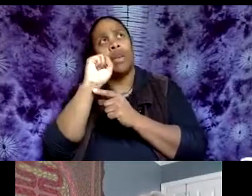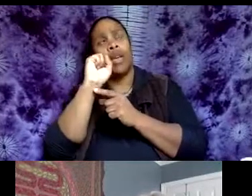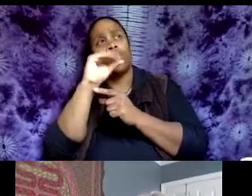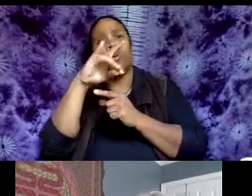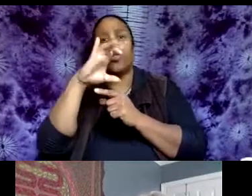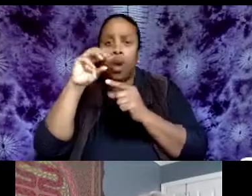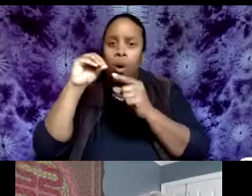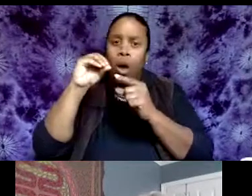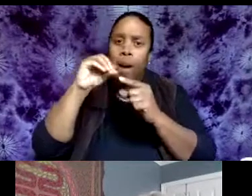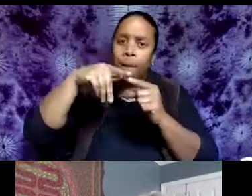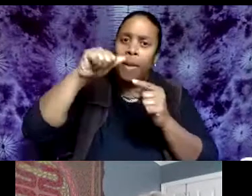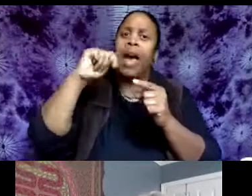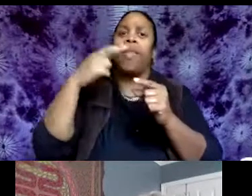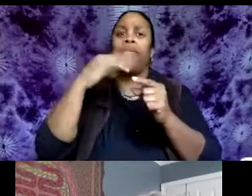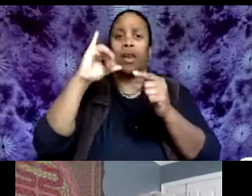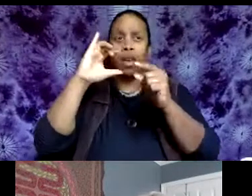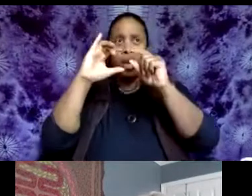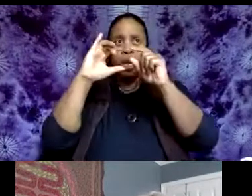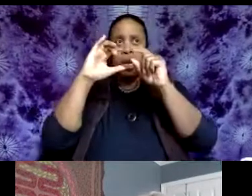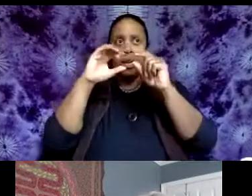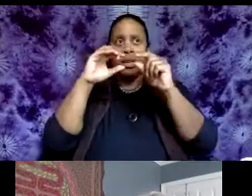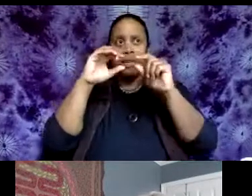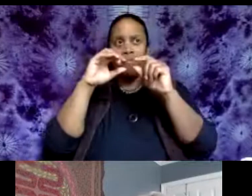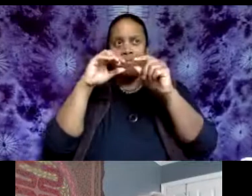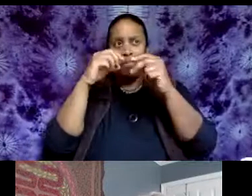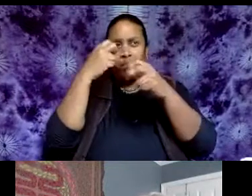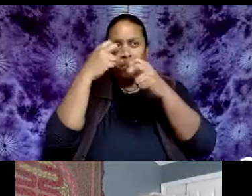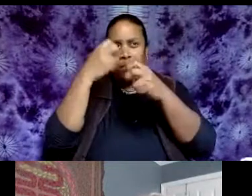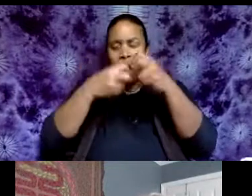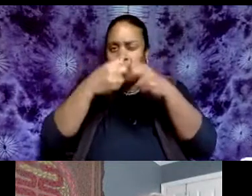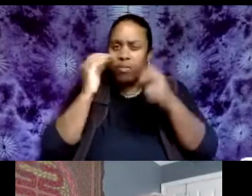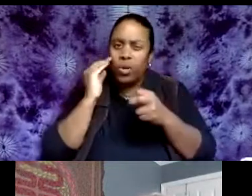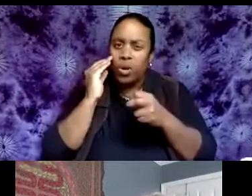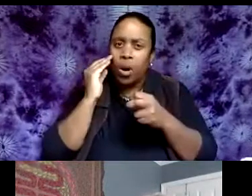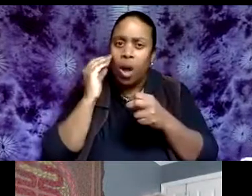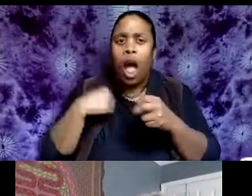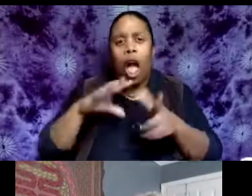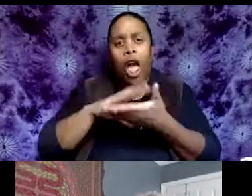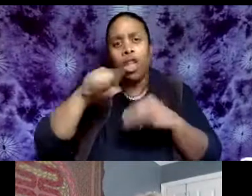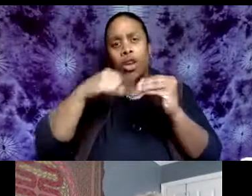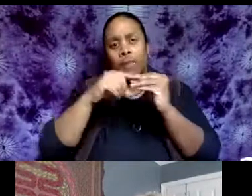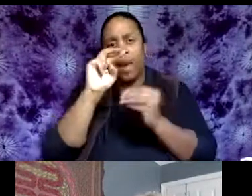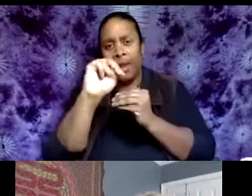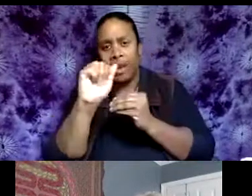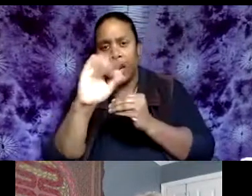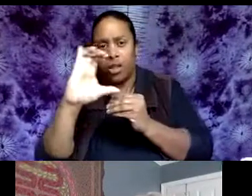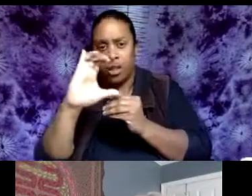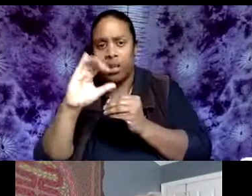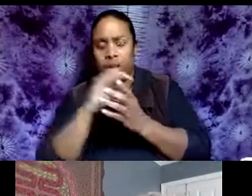is not seen to be a sociopathic, but there's a lot of challenges in dealing with relationships like